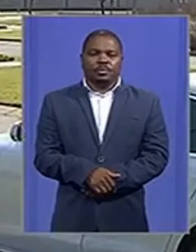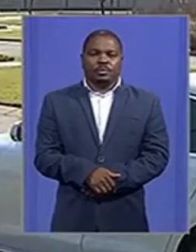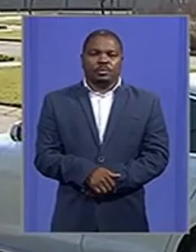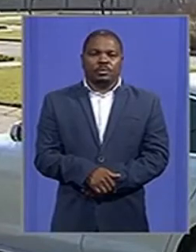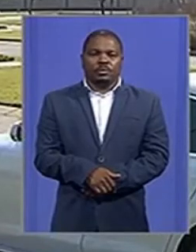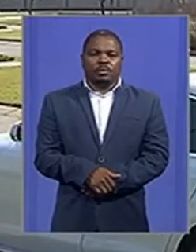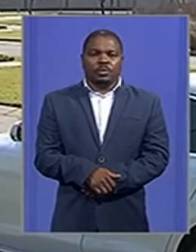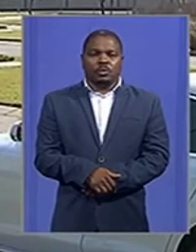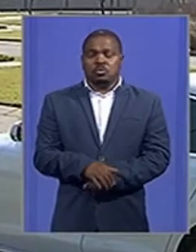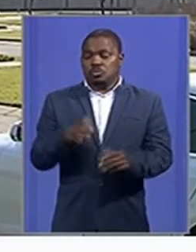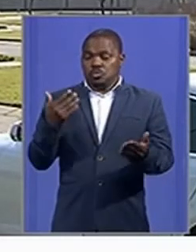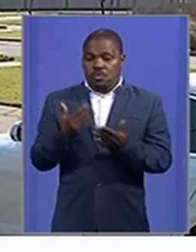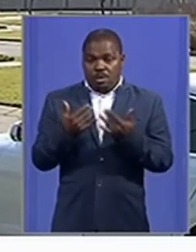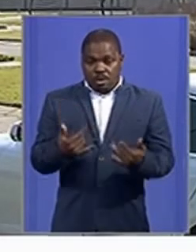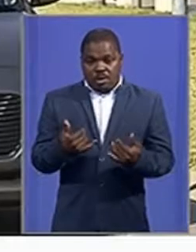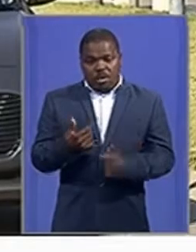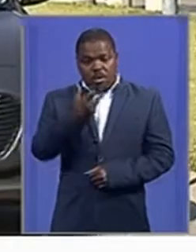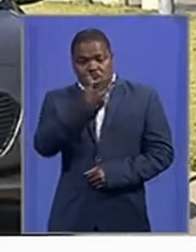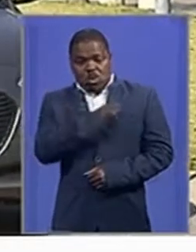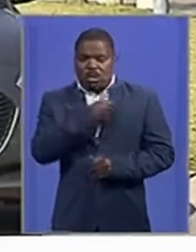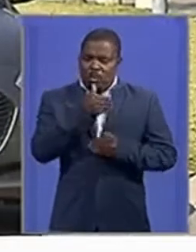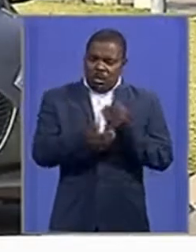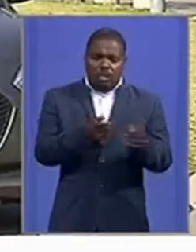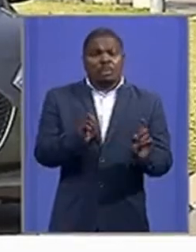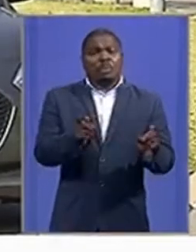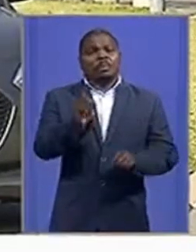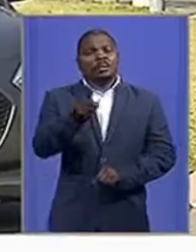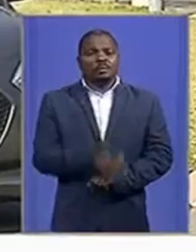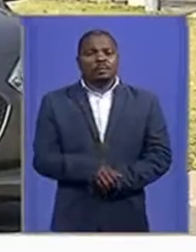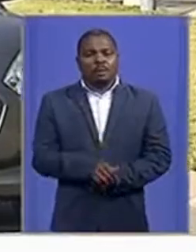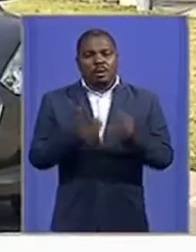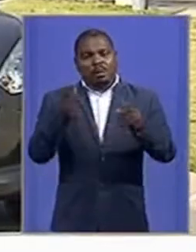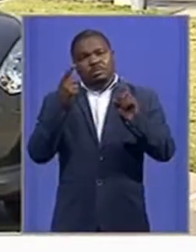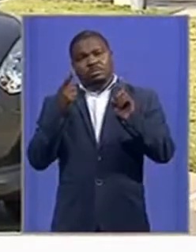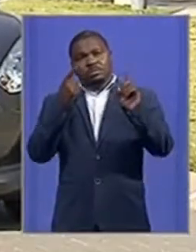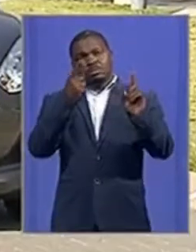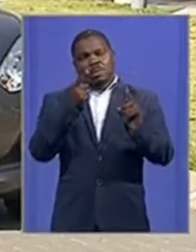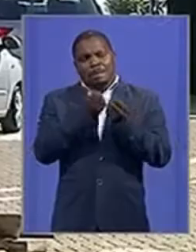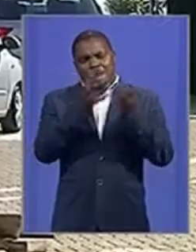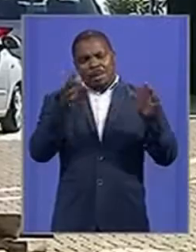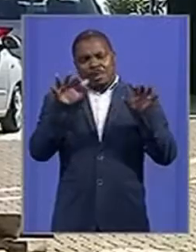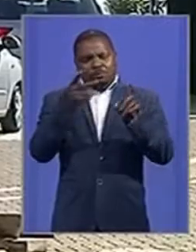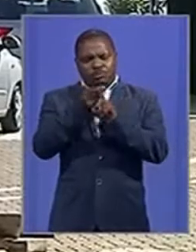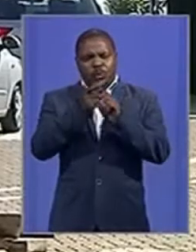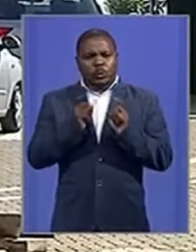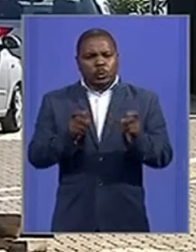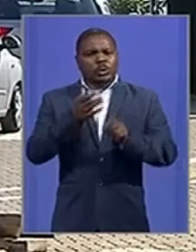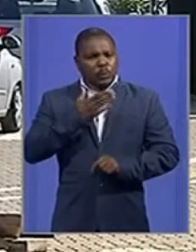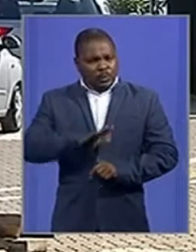Nako e setse e eme lenaane la moento ka fa phefong. Maitlhomo magolo ke go enta batho ba bantsi ka bonako jo bo